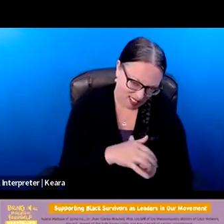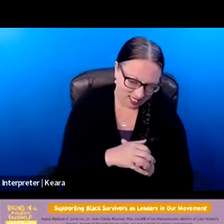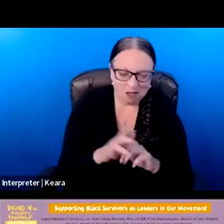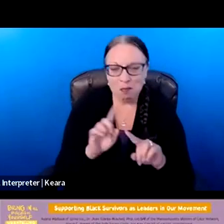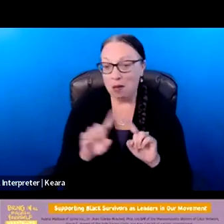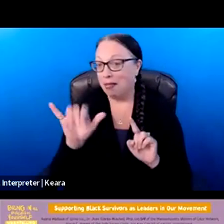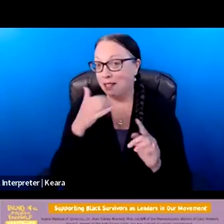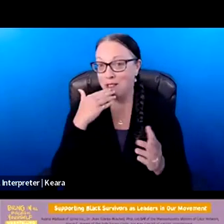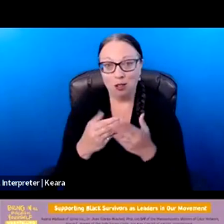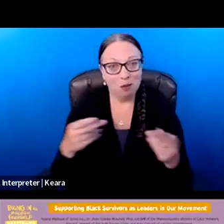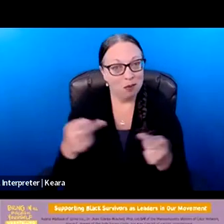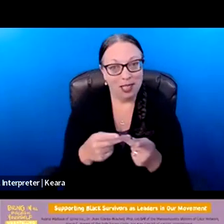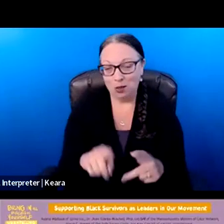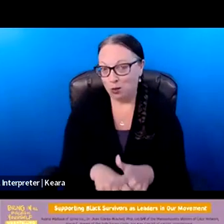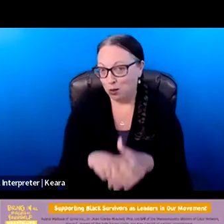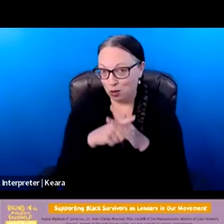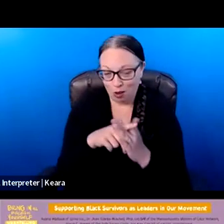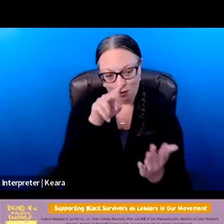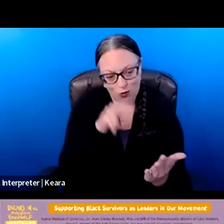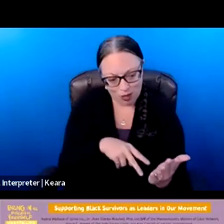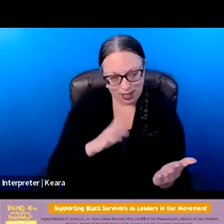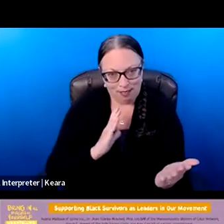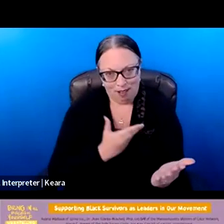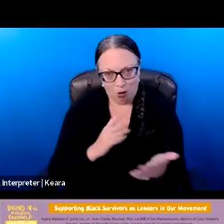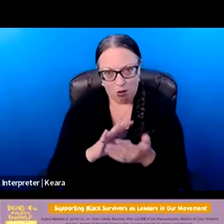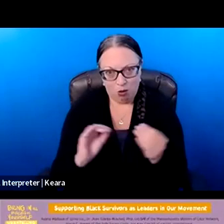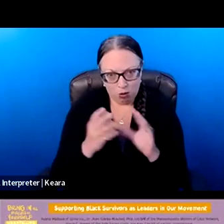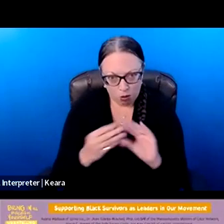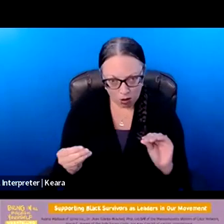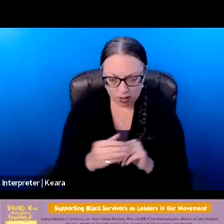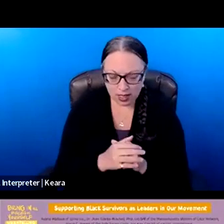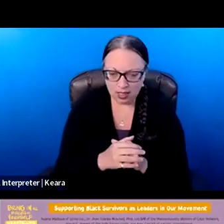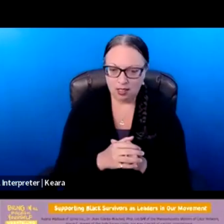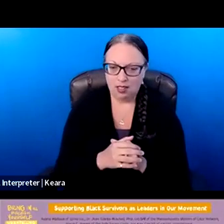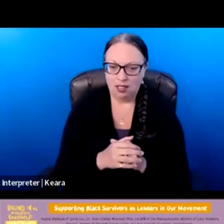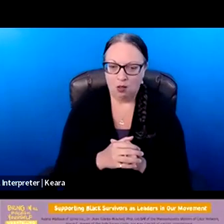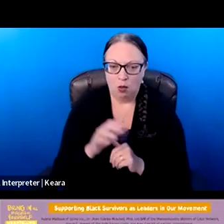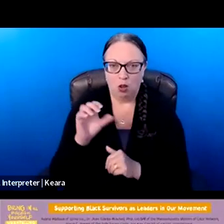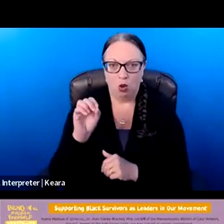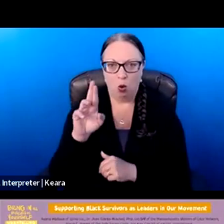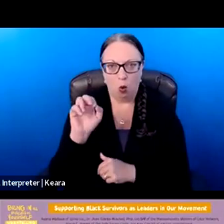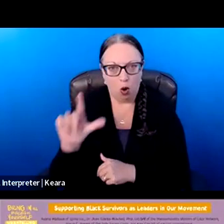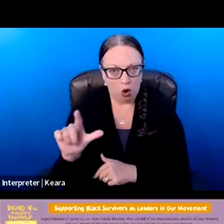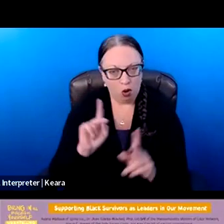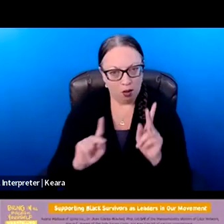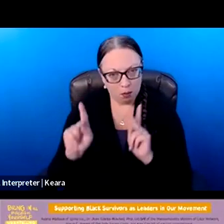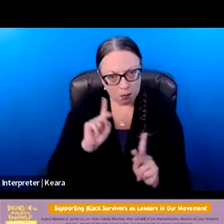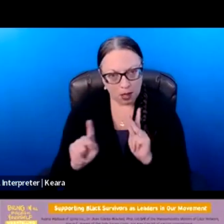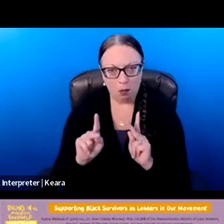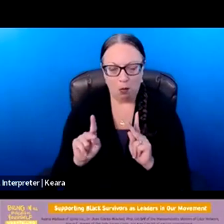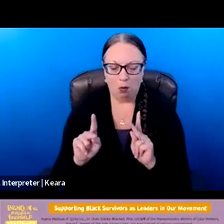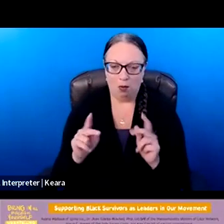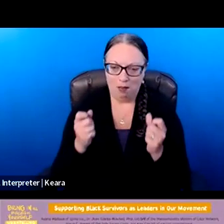great place to start, of like reading our stories. Again, we're very oral people, but we have plenty of writers